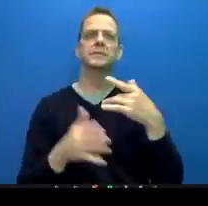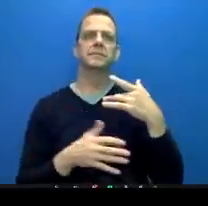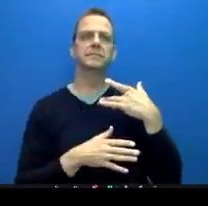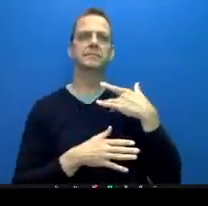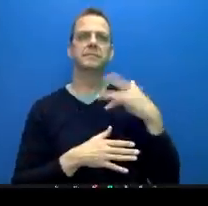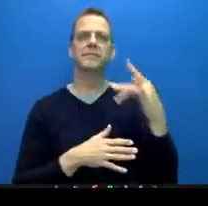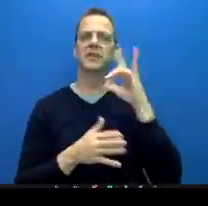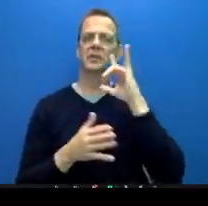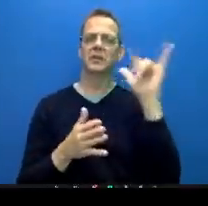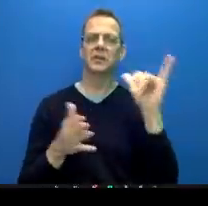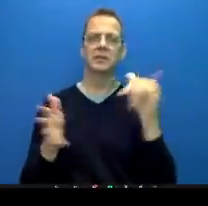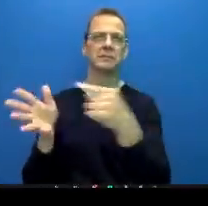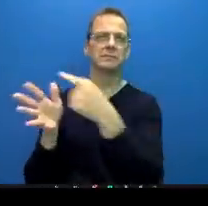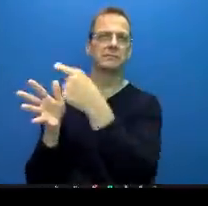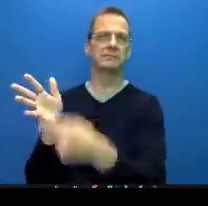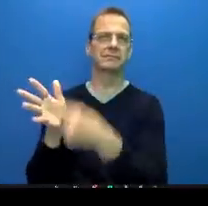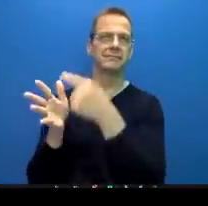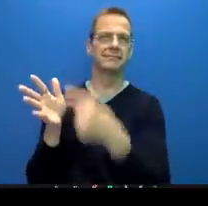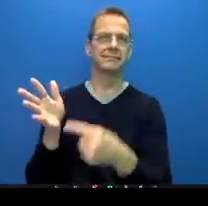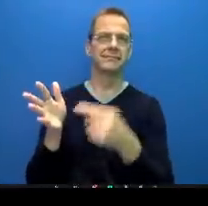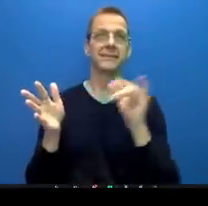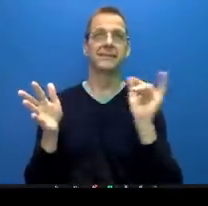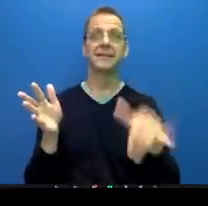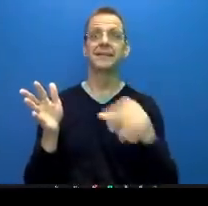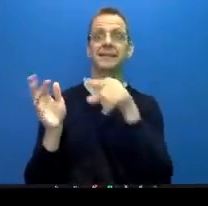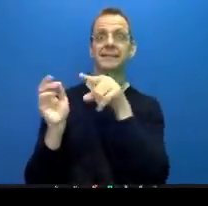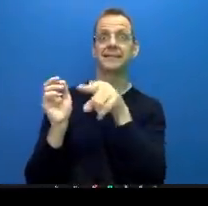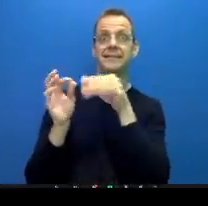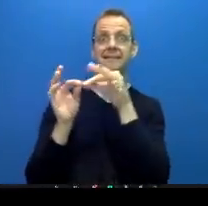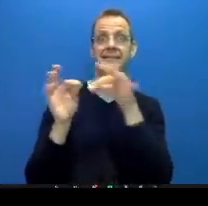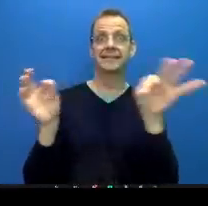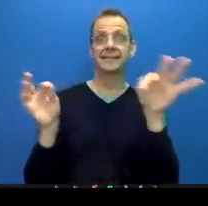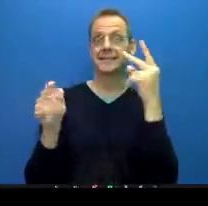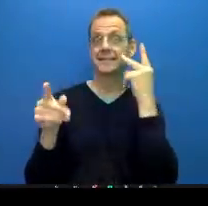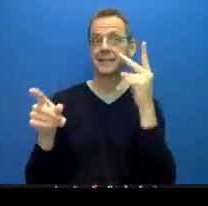to bookmark this URL,